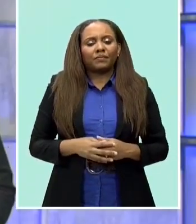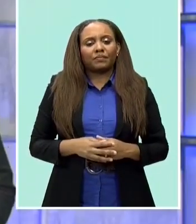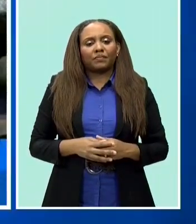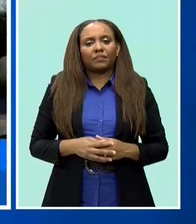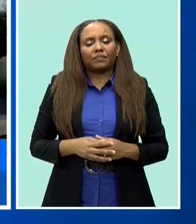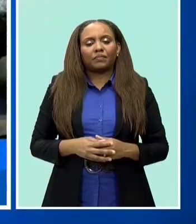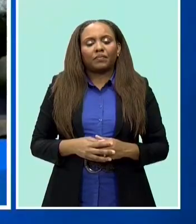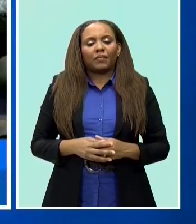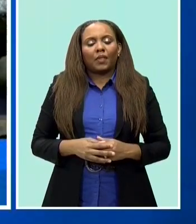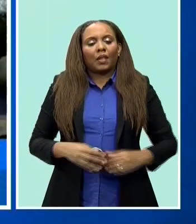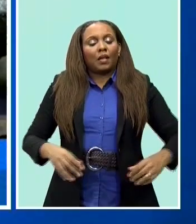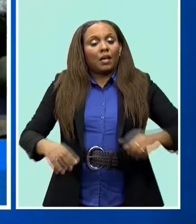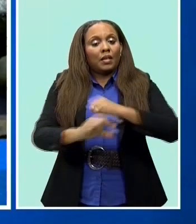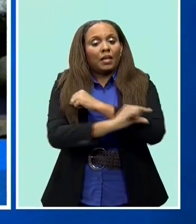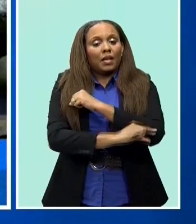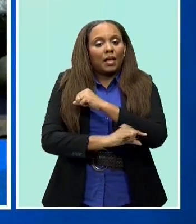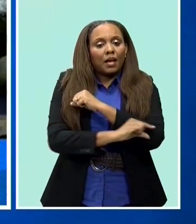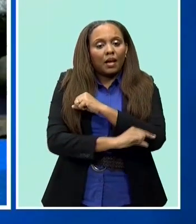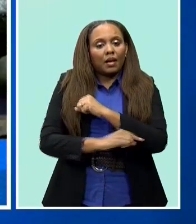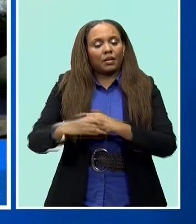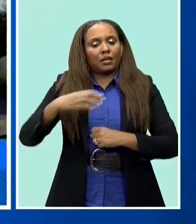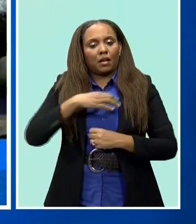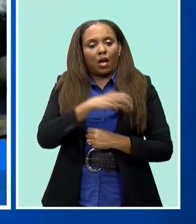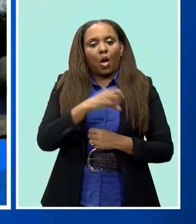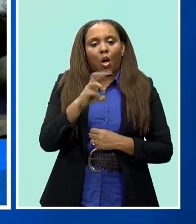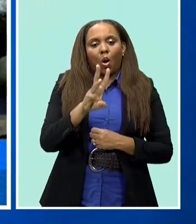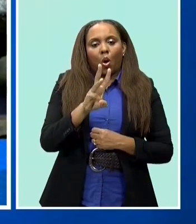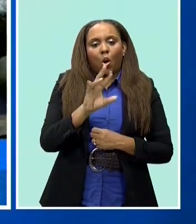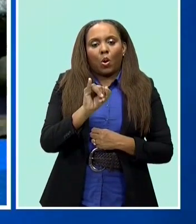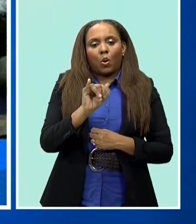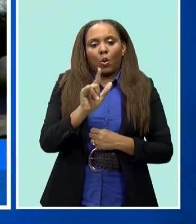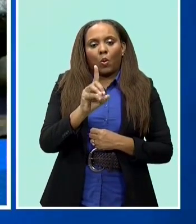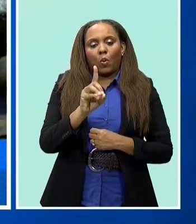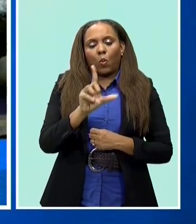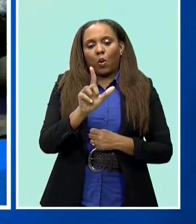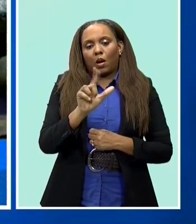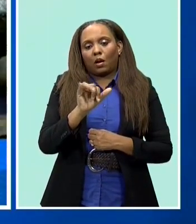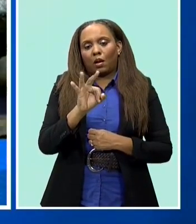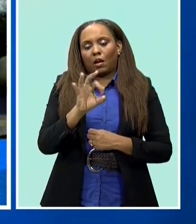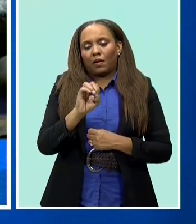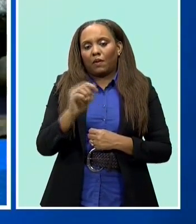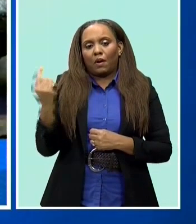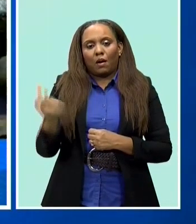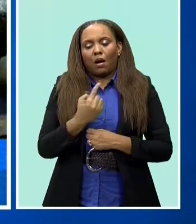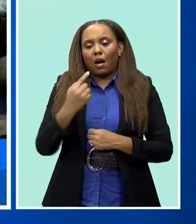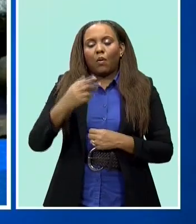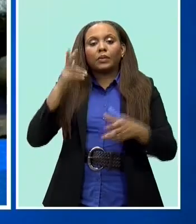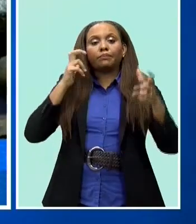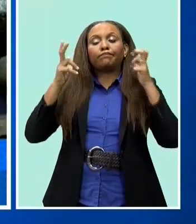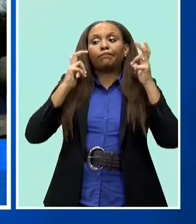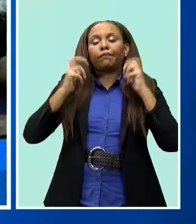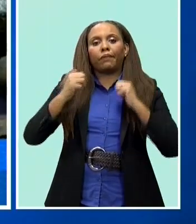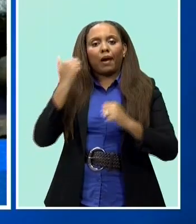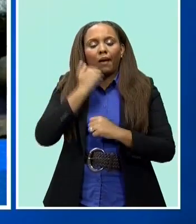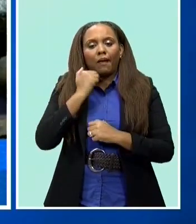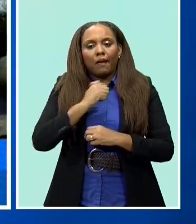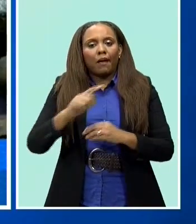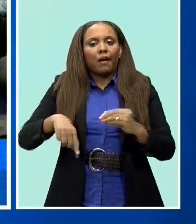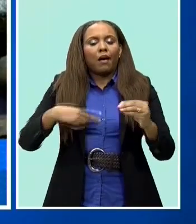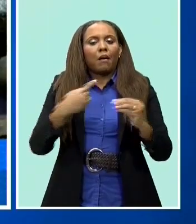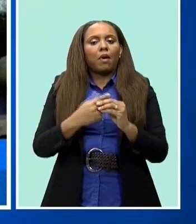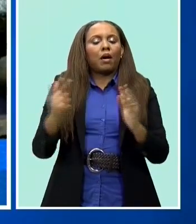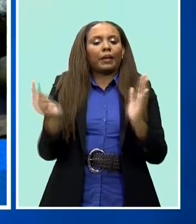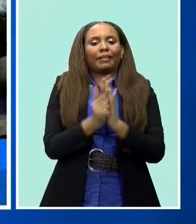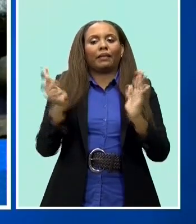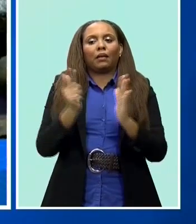The Ghana Wildlife Conservation and Management Commission receives notices every day of cases of unlawful interaction with wildlife. This is according to the